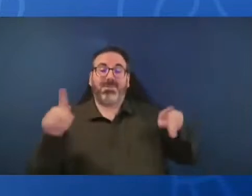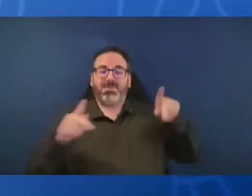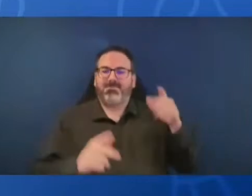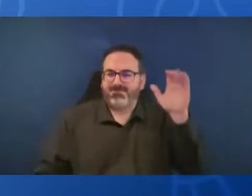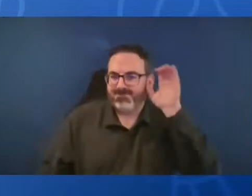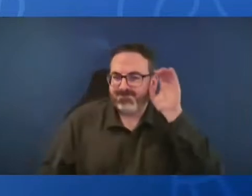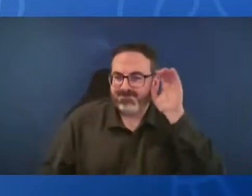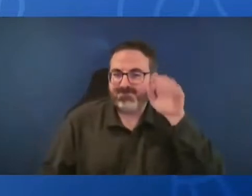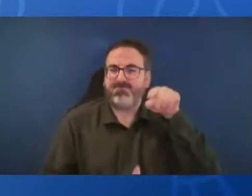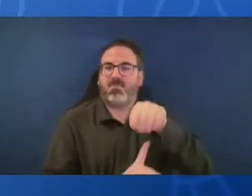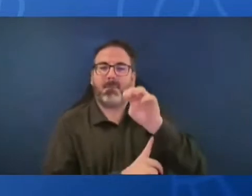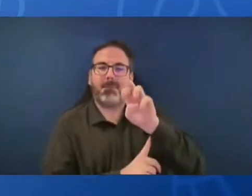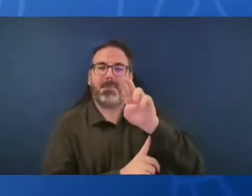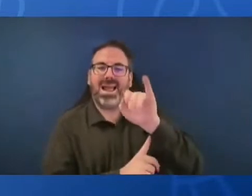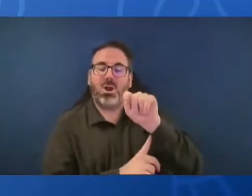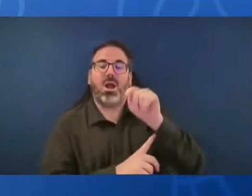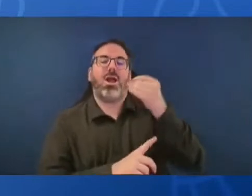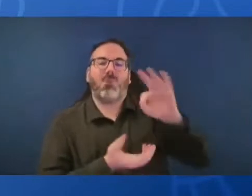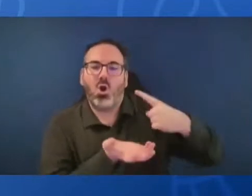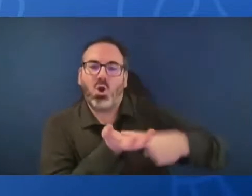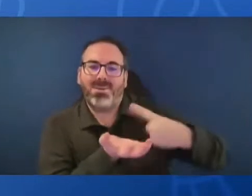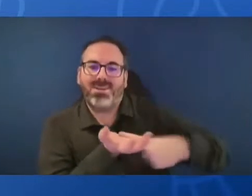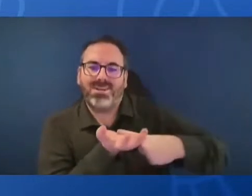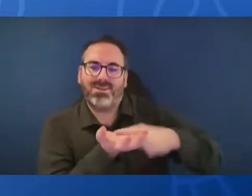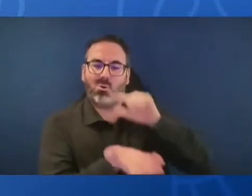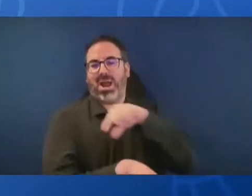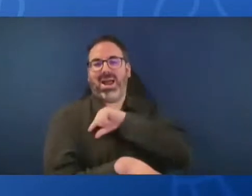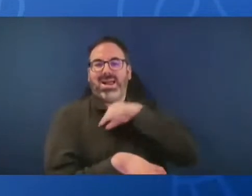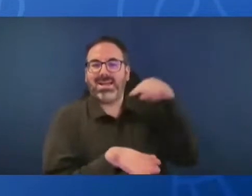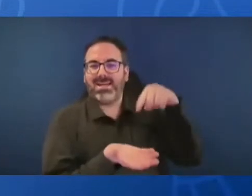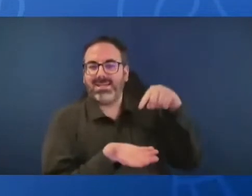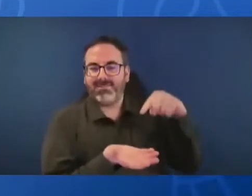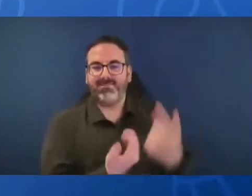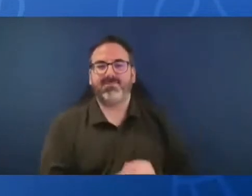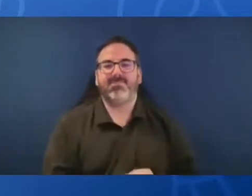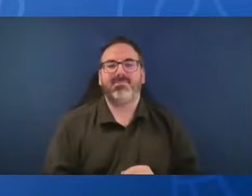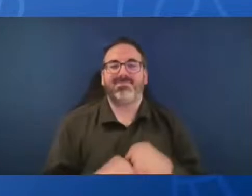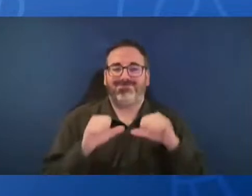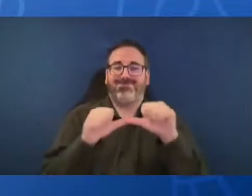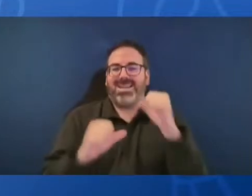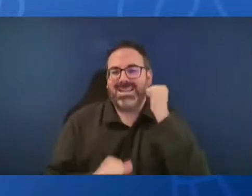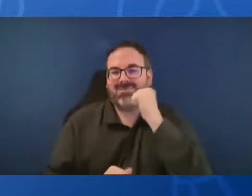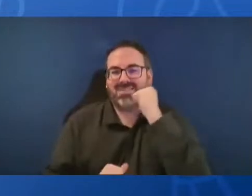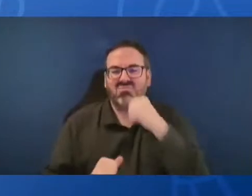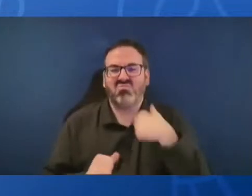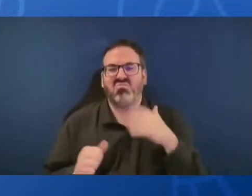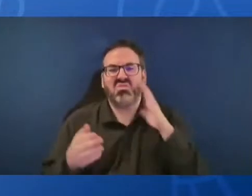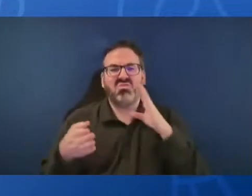didn't get enough. There'll be more to talk about. Thank you, everyone. I appreciate it. Have a great day.